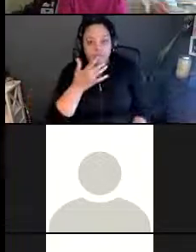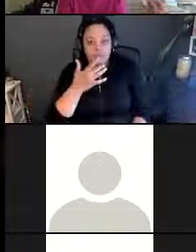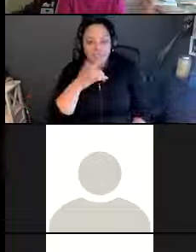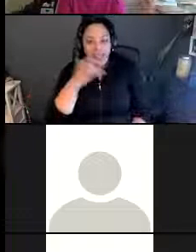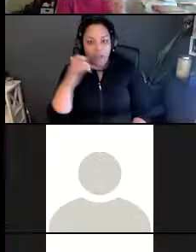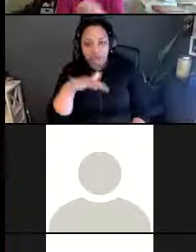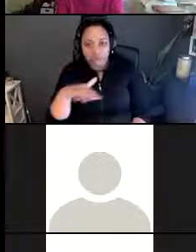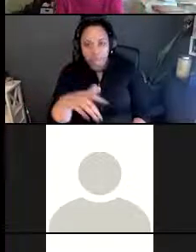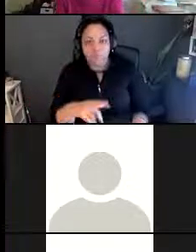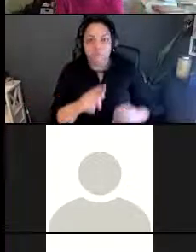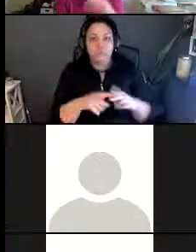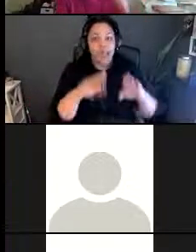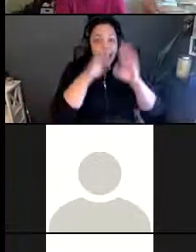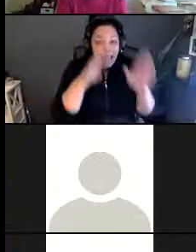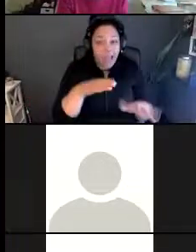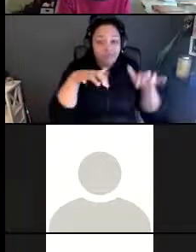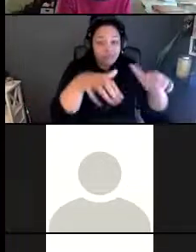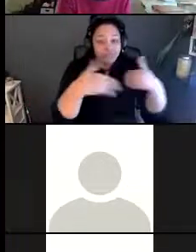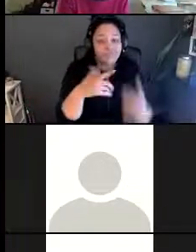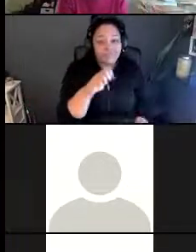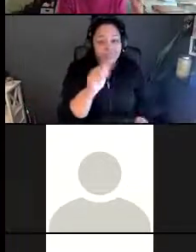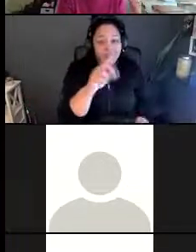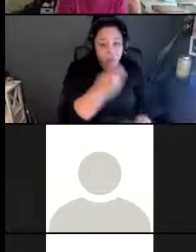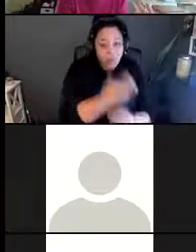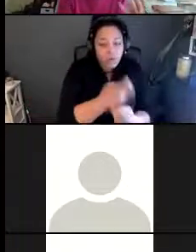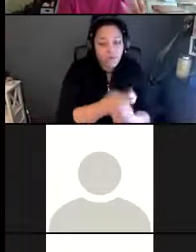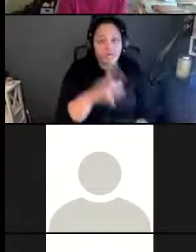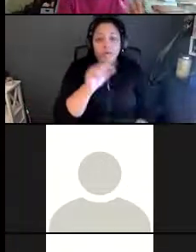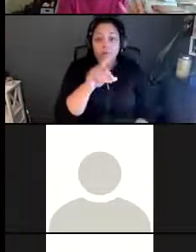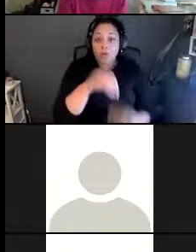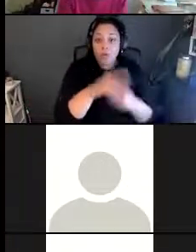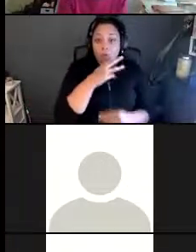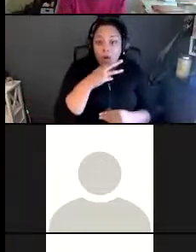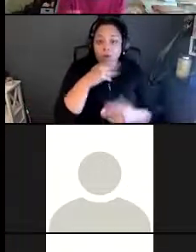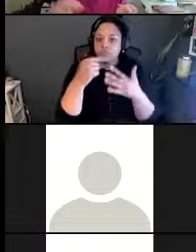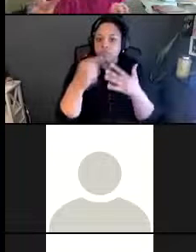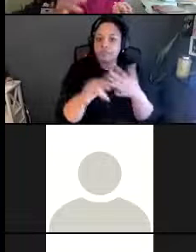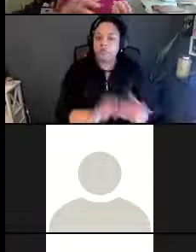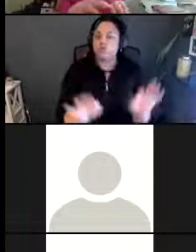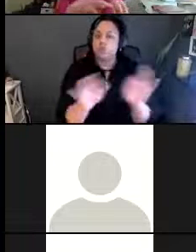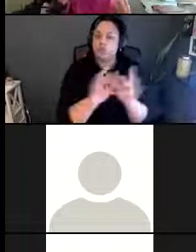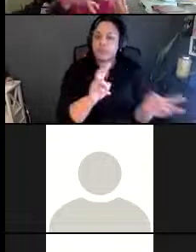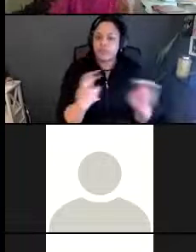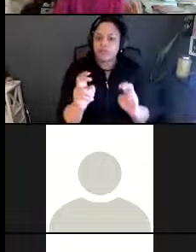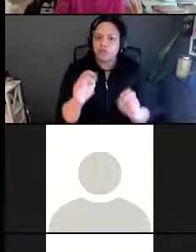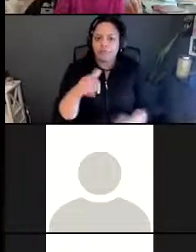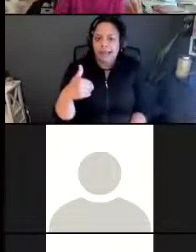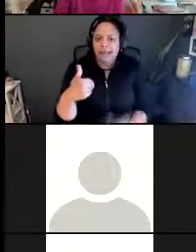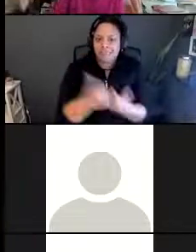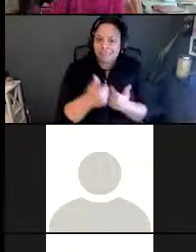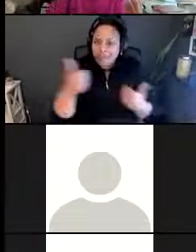of housing with lead poisoning or lead in the water. Those are all critical issues that aren't